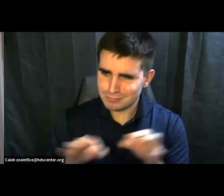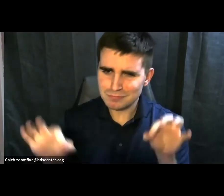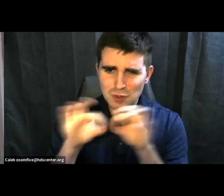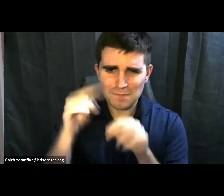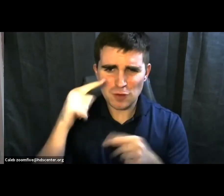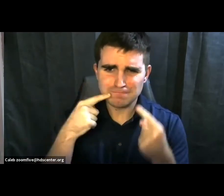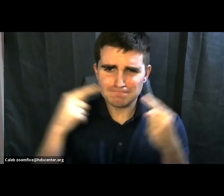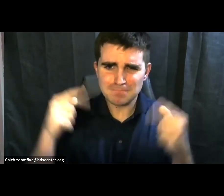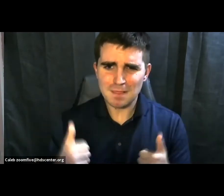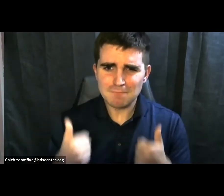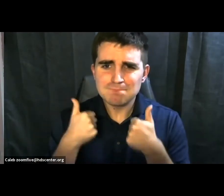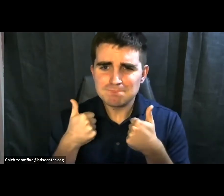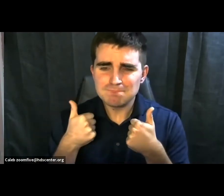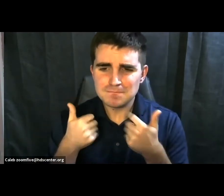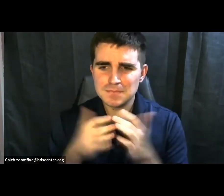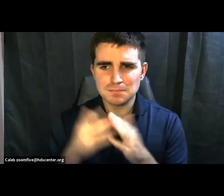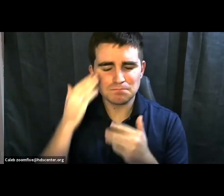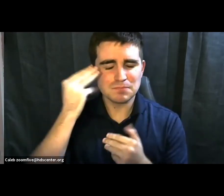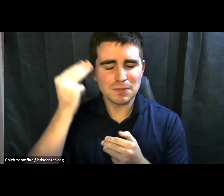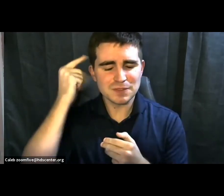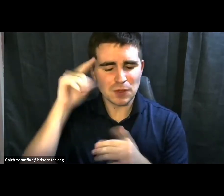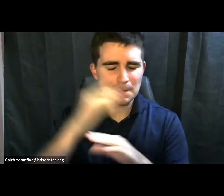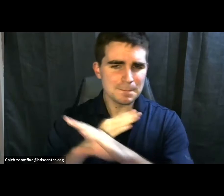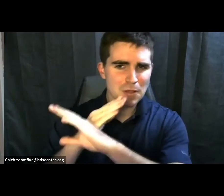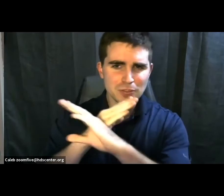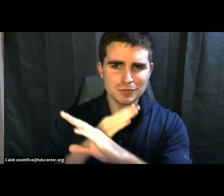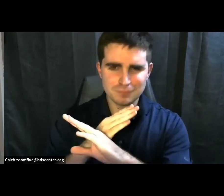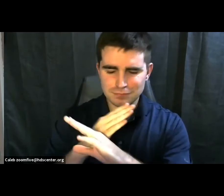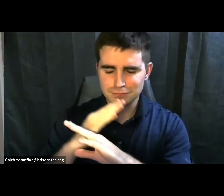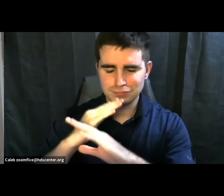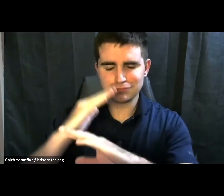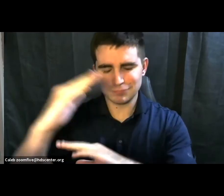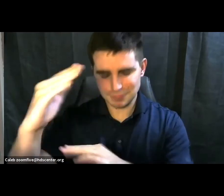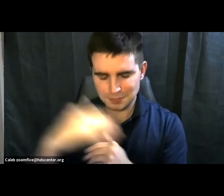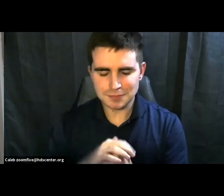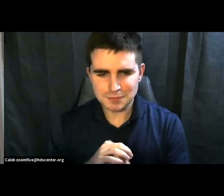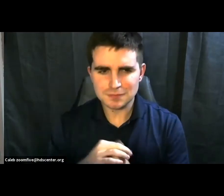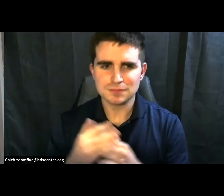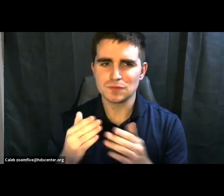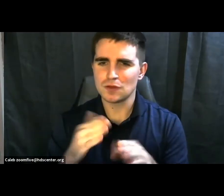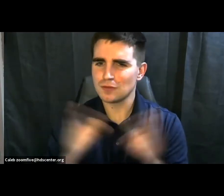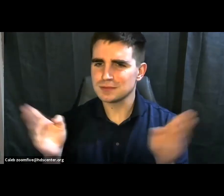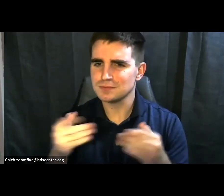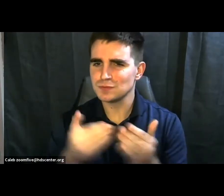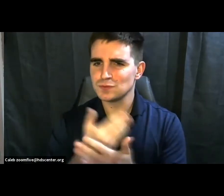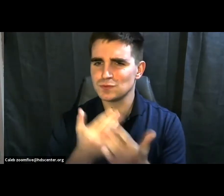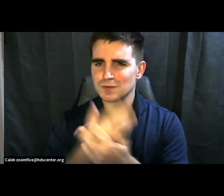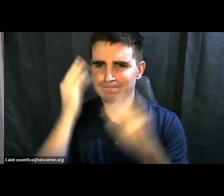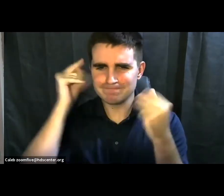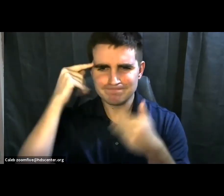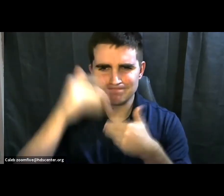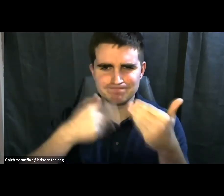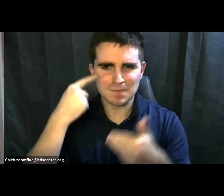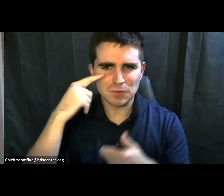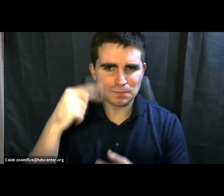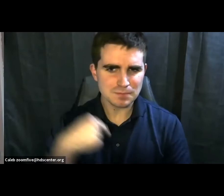of the barriers that they faced and the solutions that they forged opened whole new lines of thinking for me. And the more that